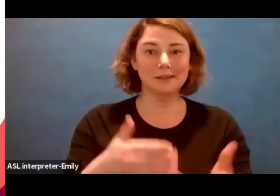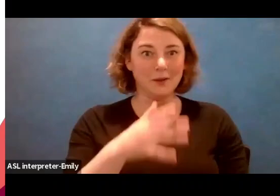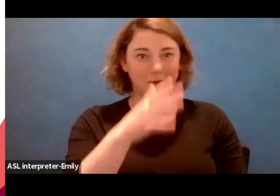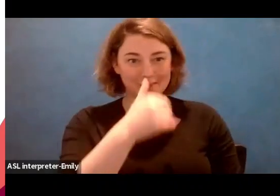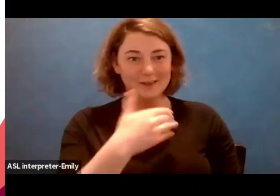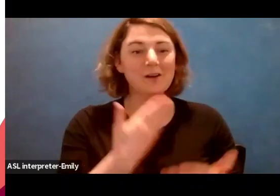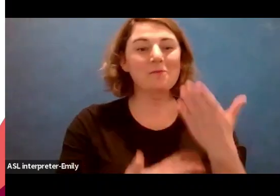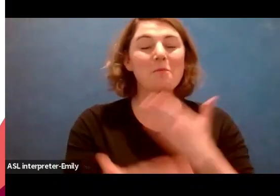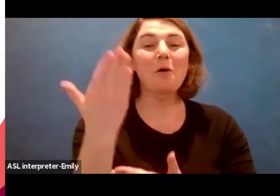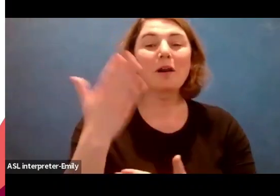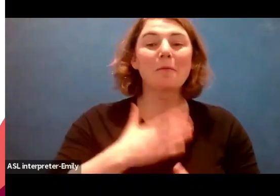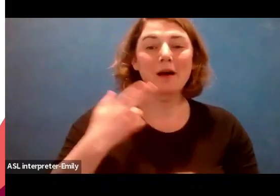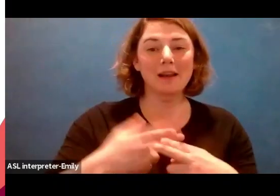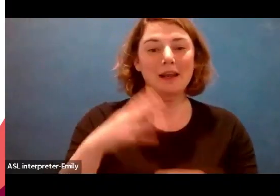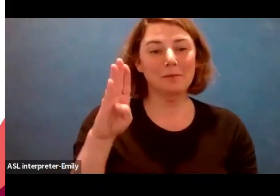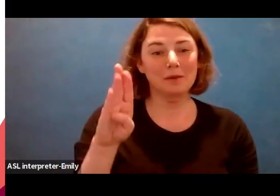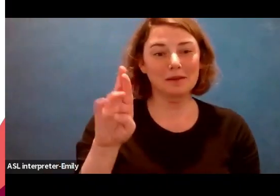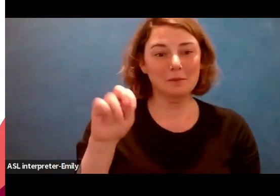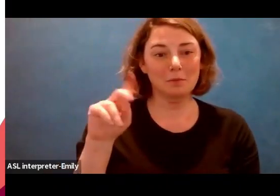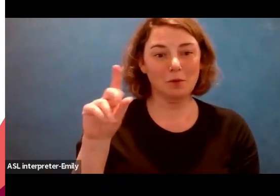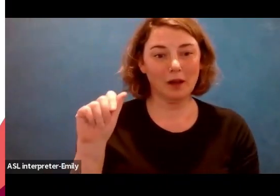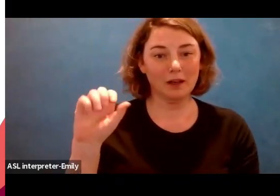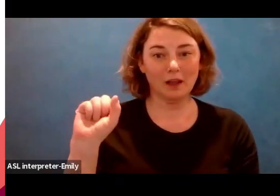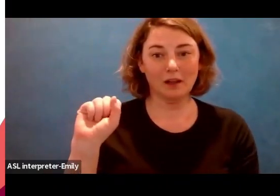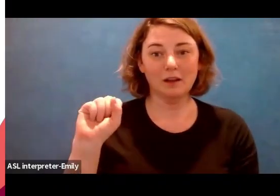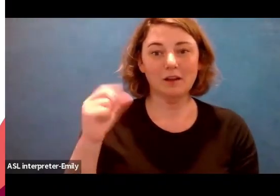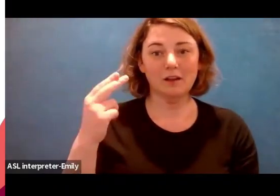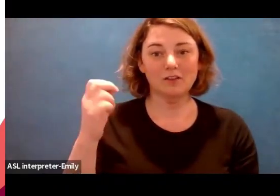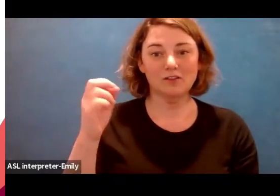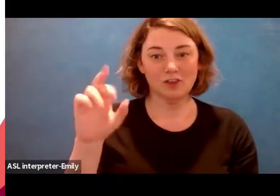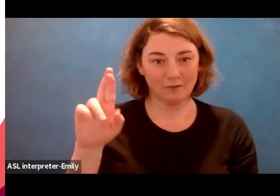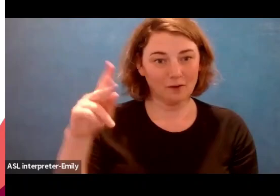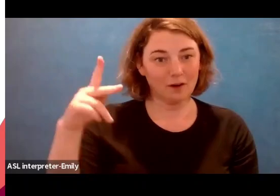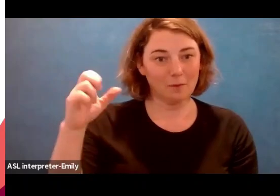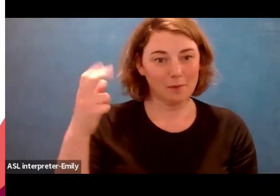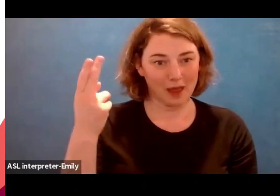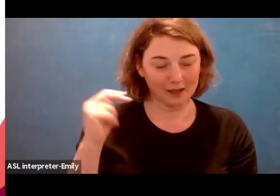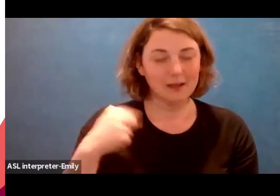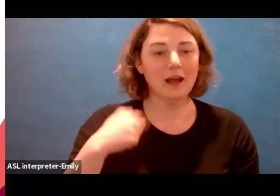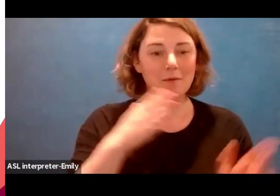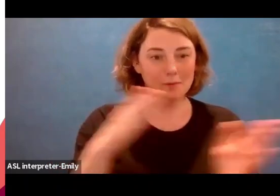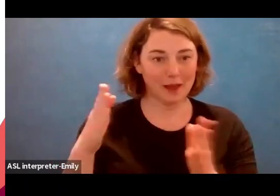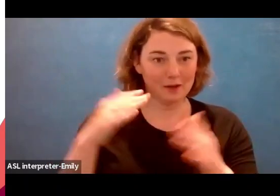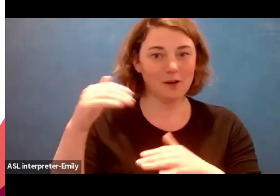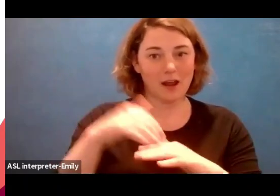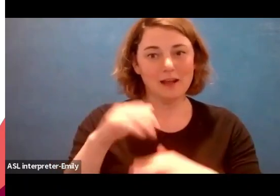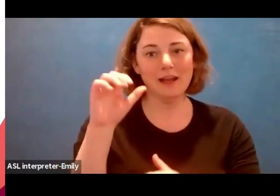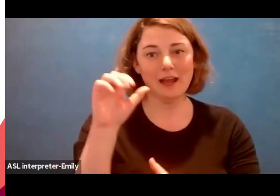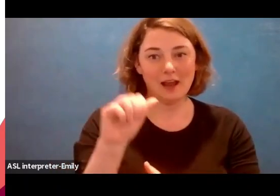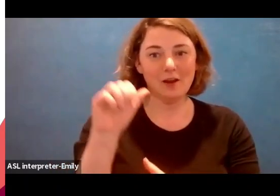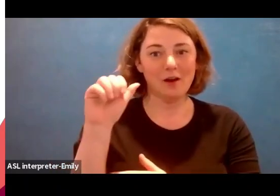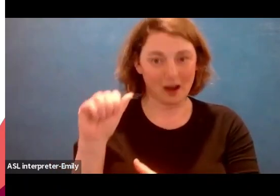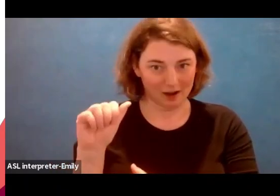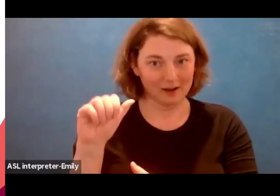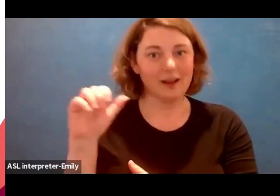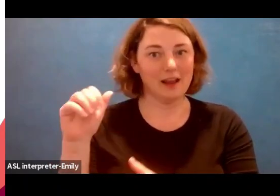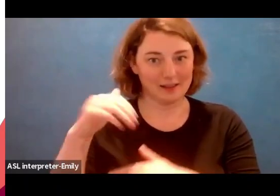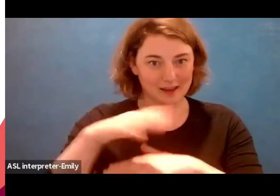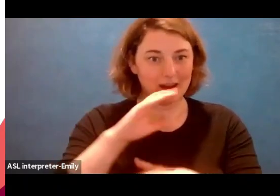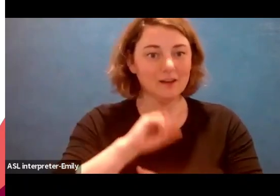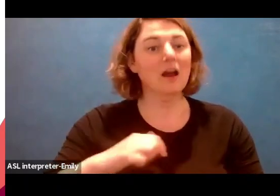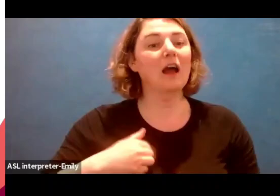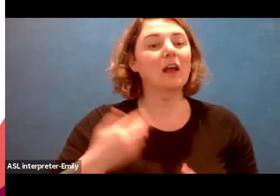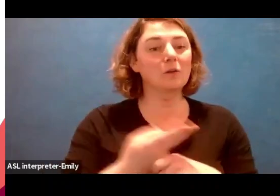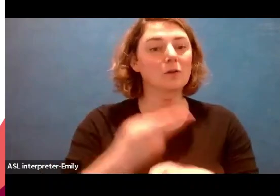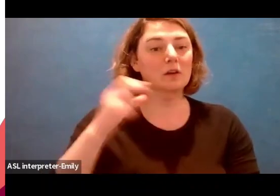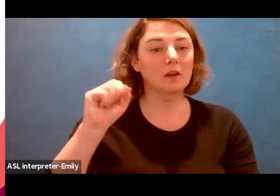Good morning. My name is Brenda Schaefer-Pellenin, and I'm a planner with the Arrowhead Area Agency on Aging. I use she, her pronouns. By